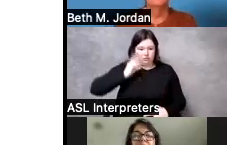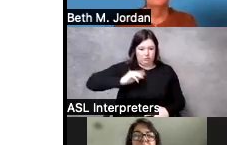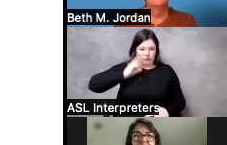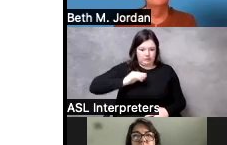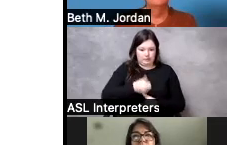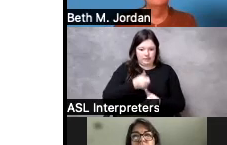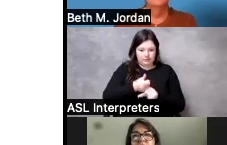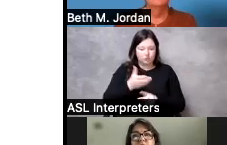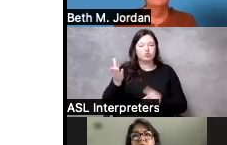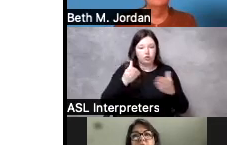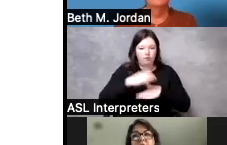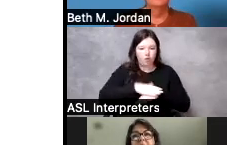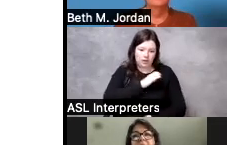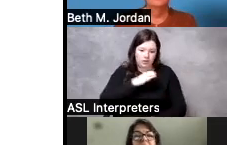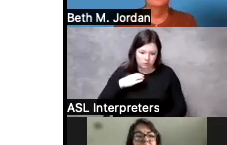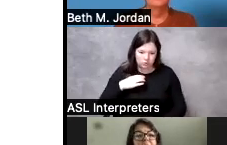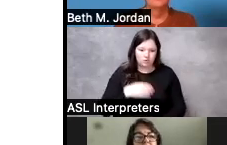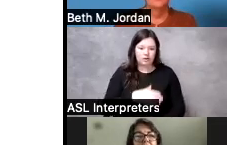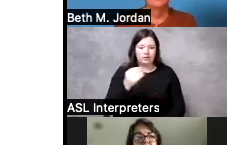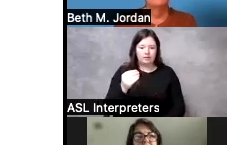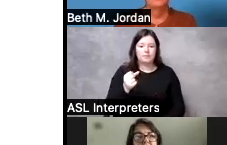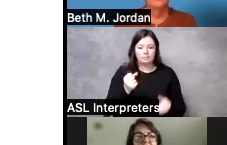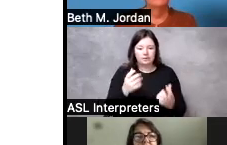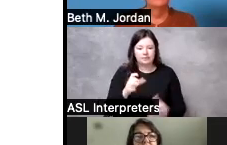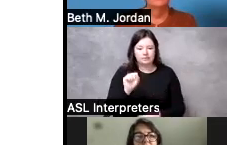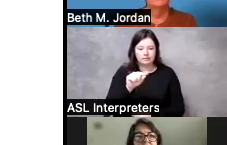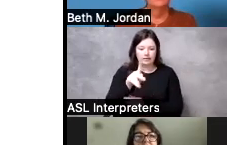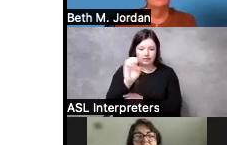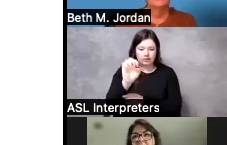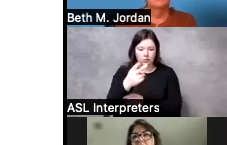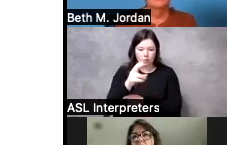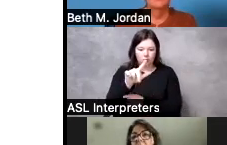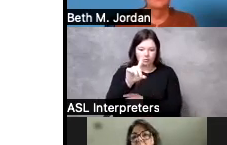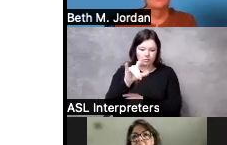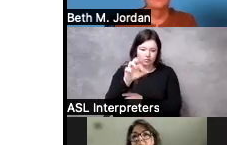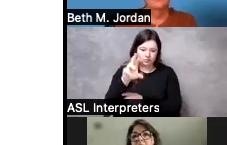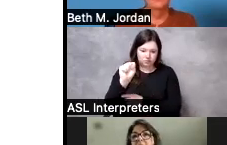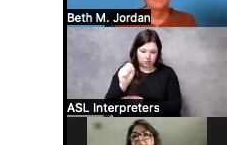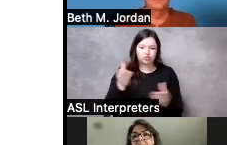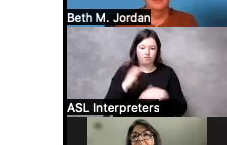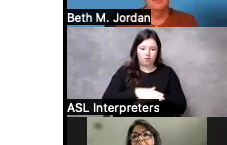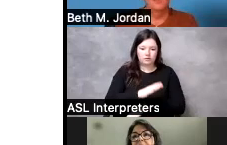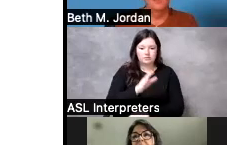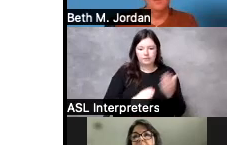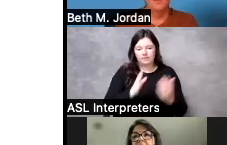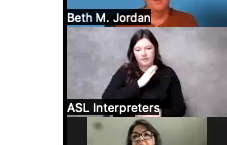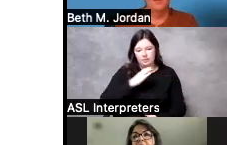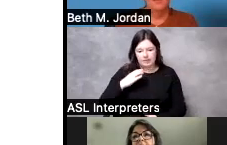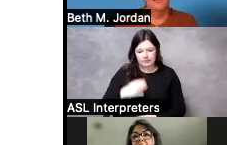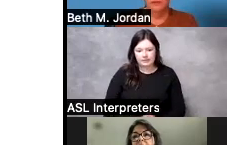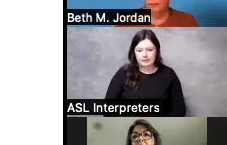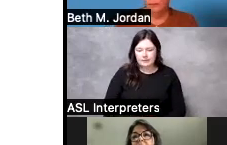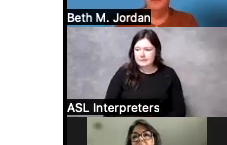and lots of stakeholders who serve on some of the standing committees that the State Interagency Council has in place. Next